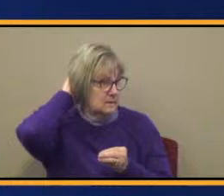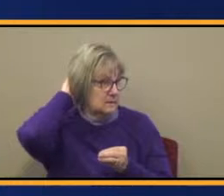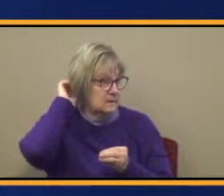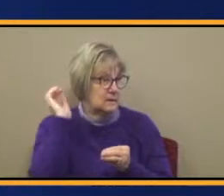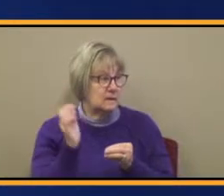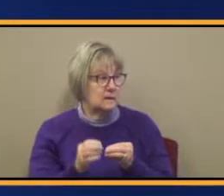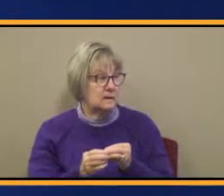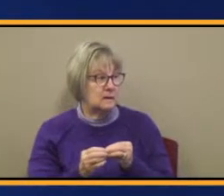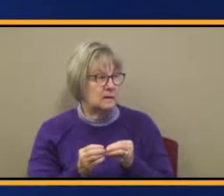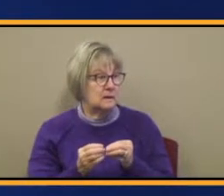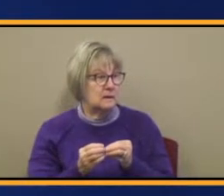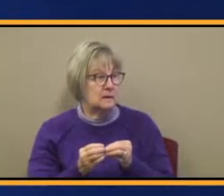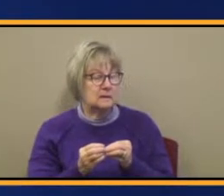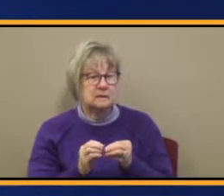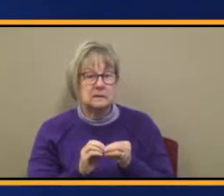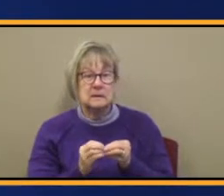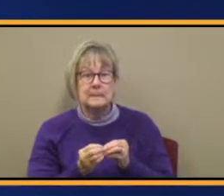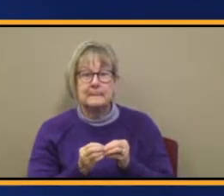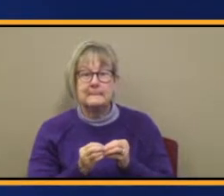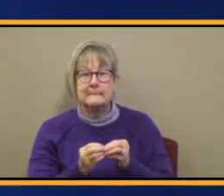items